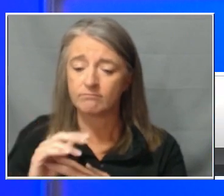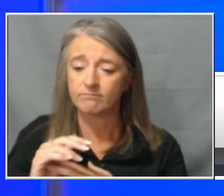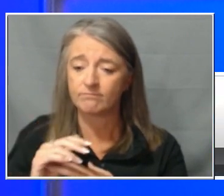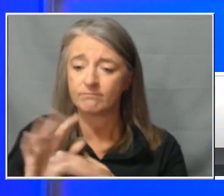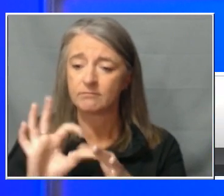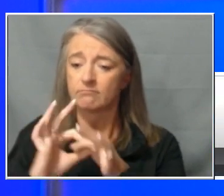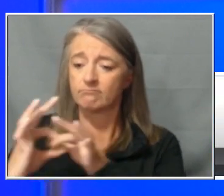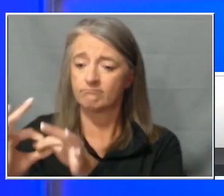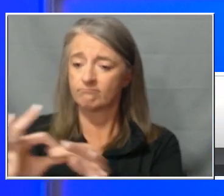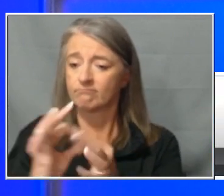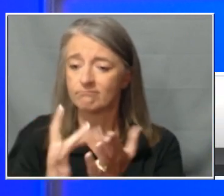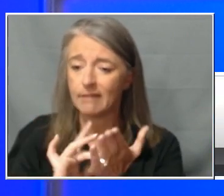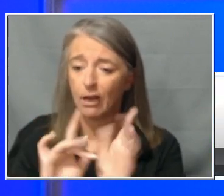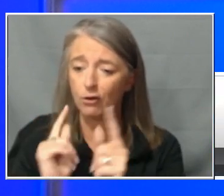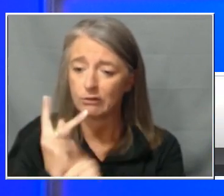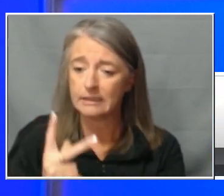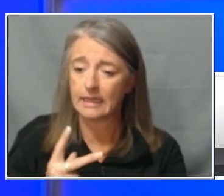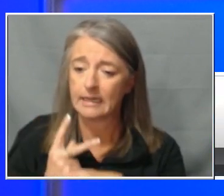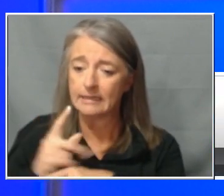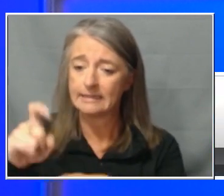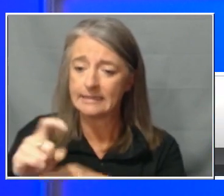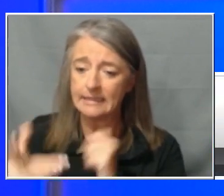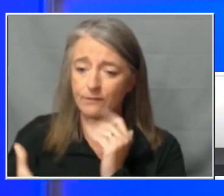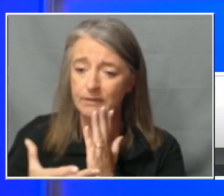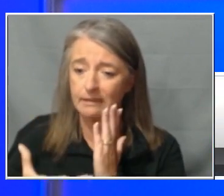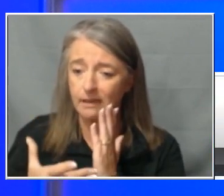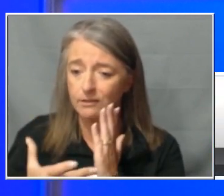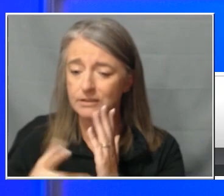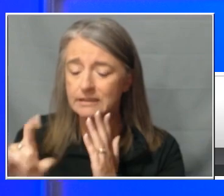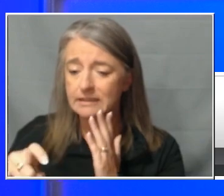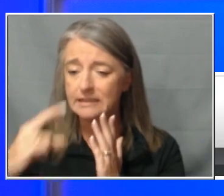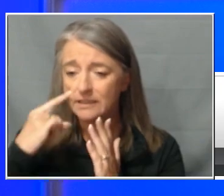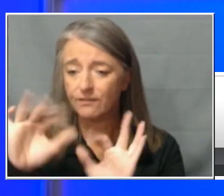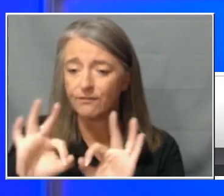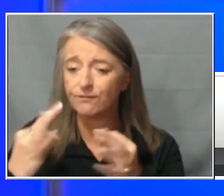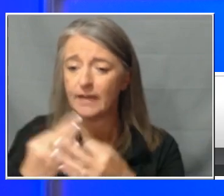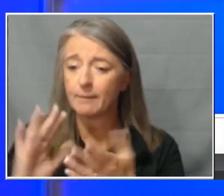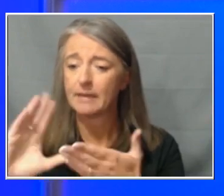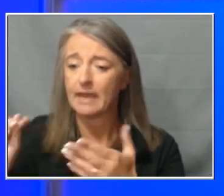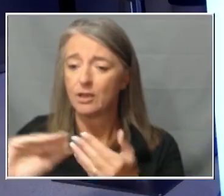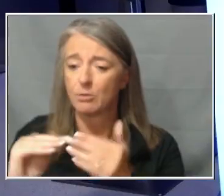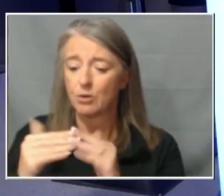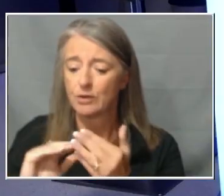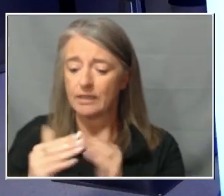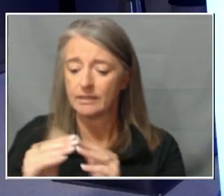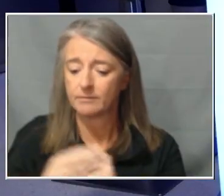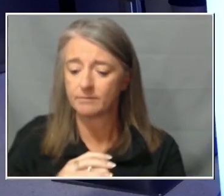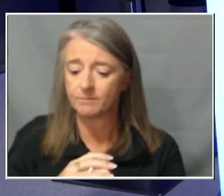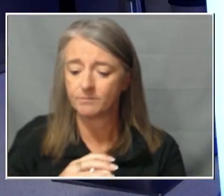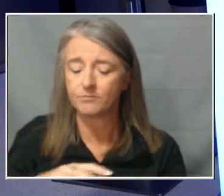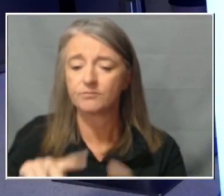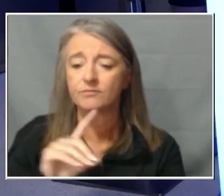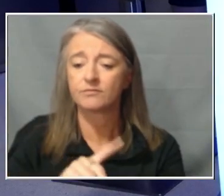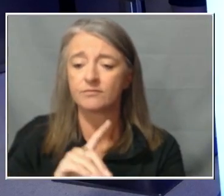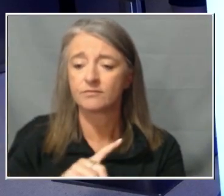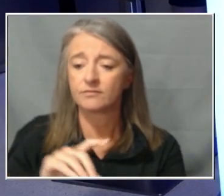collaborative medical care. It's about the need for technology, and it's about the need for family and community. Dr. Ahmed, what's the